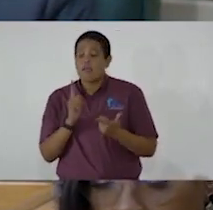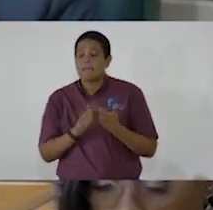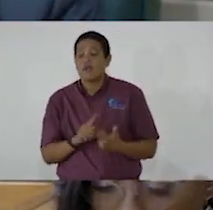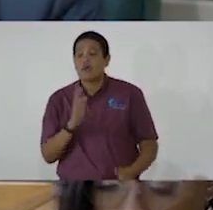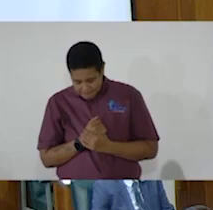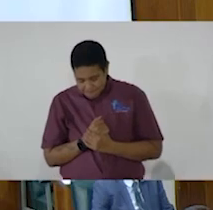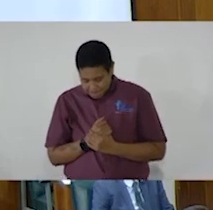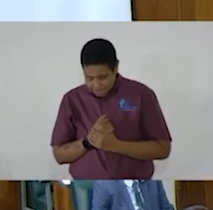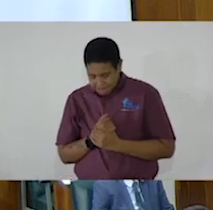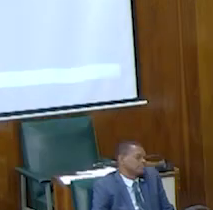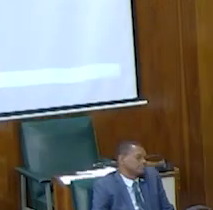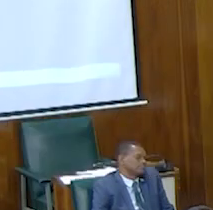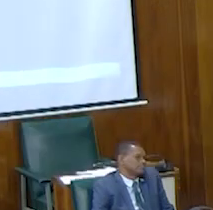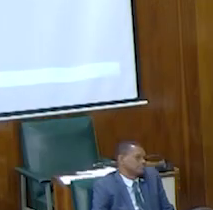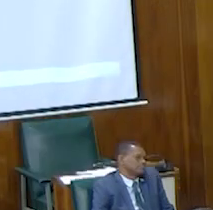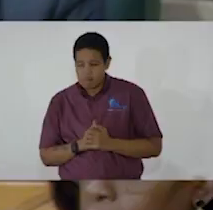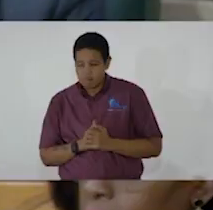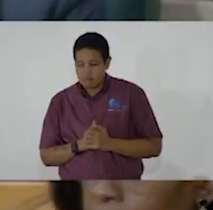therapy.